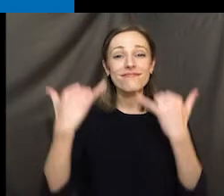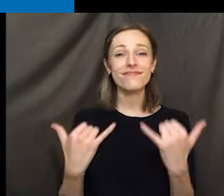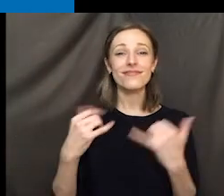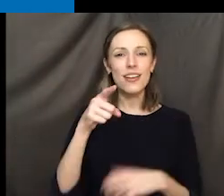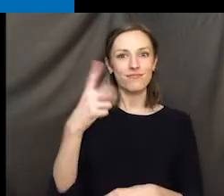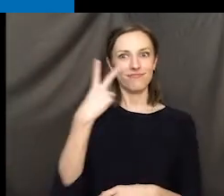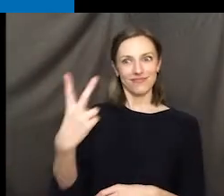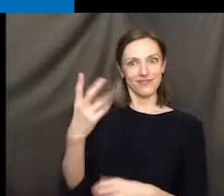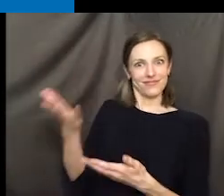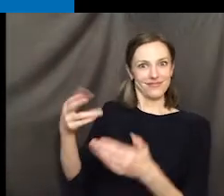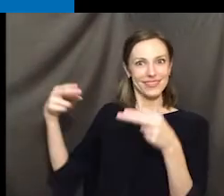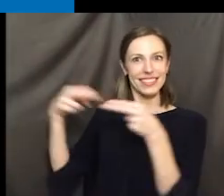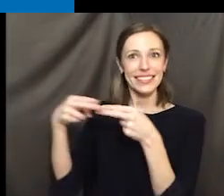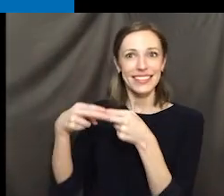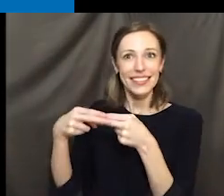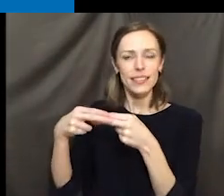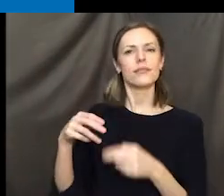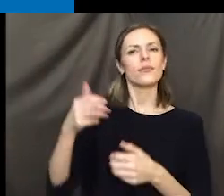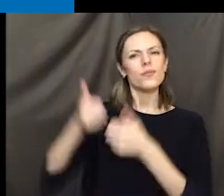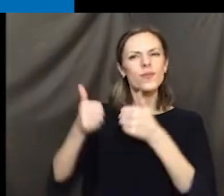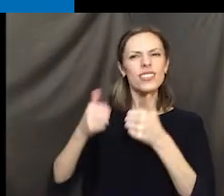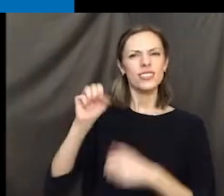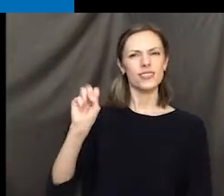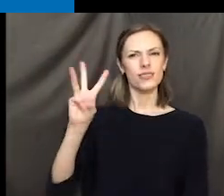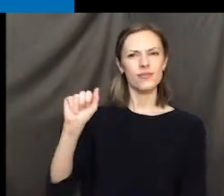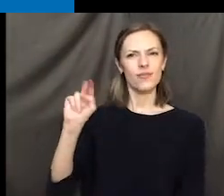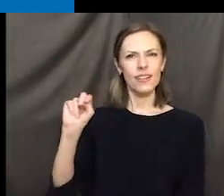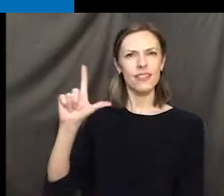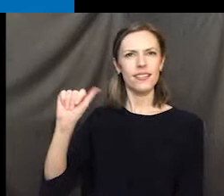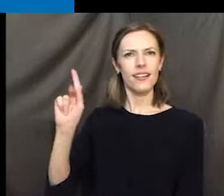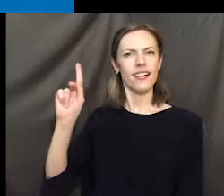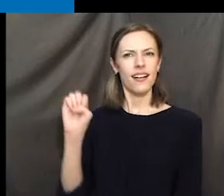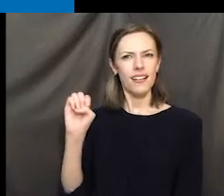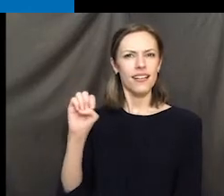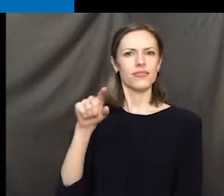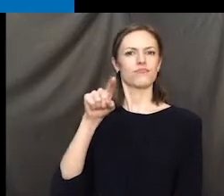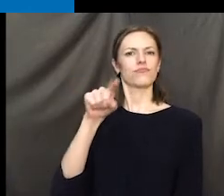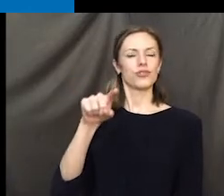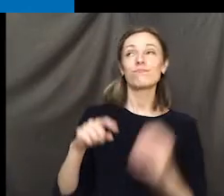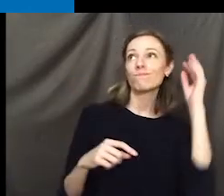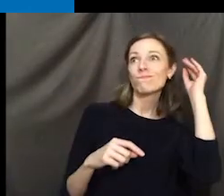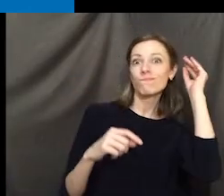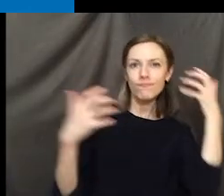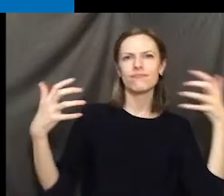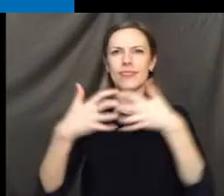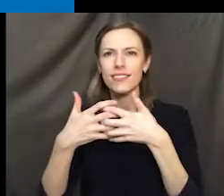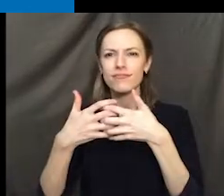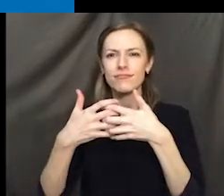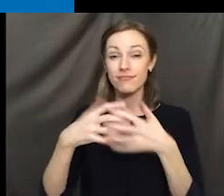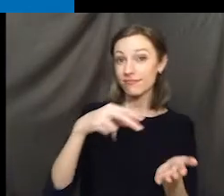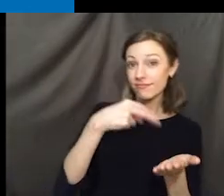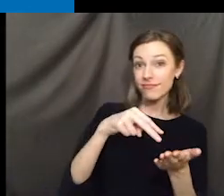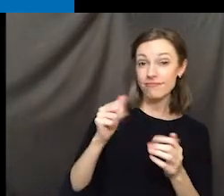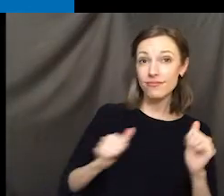Now, as you see this slide, which Swan Lake is it that you have seen? The performance, the National Wildlife Refuge, the lake,